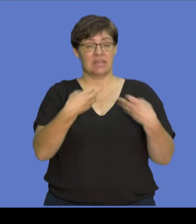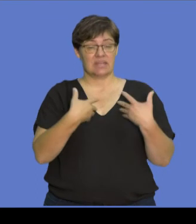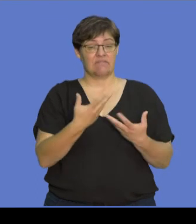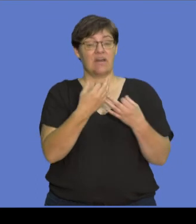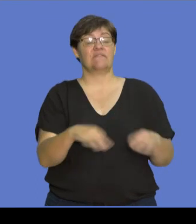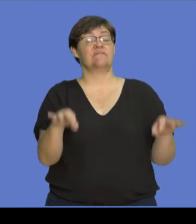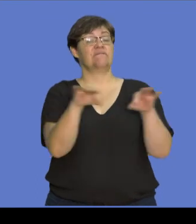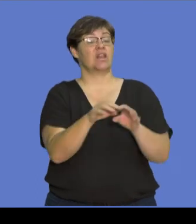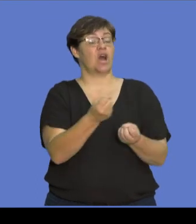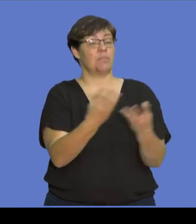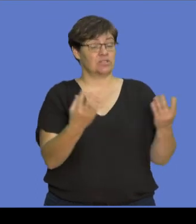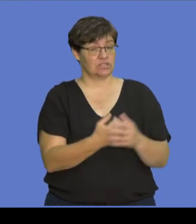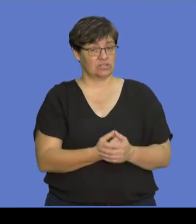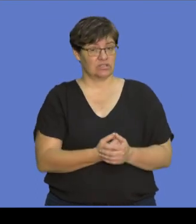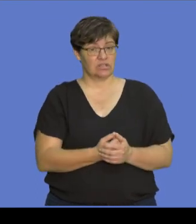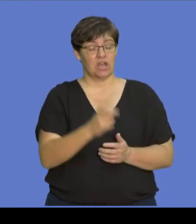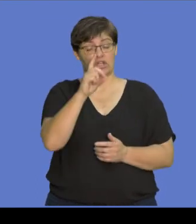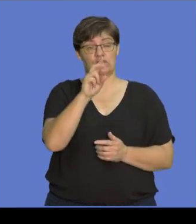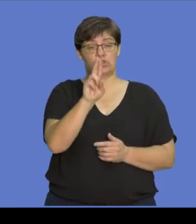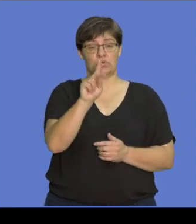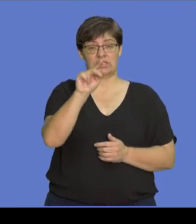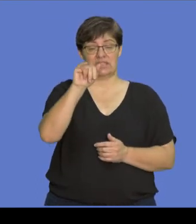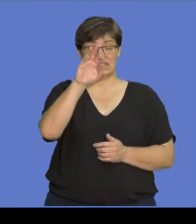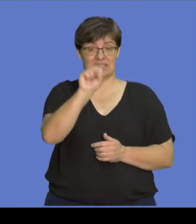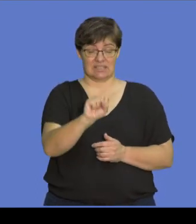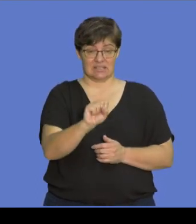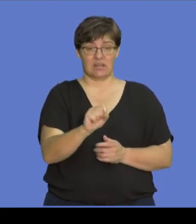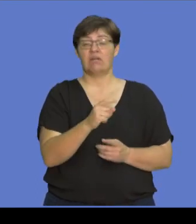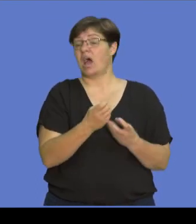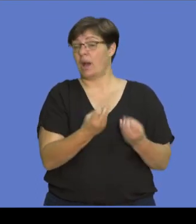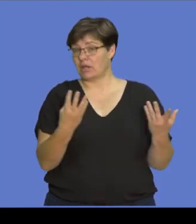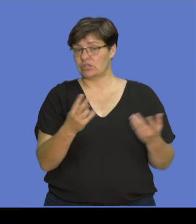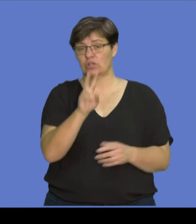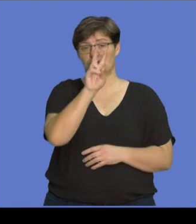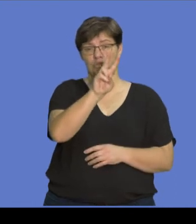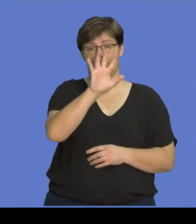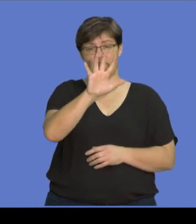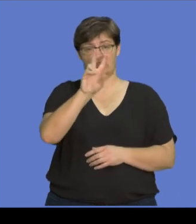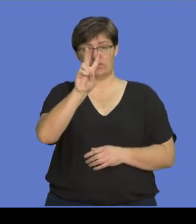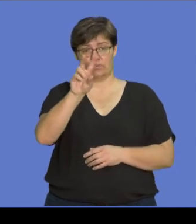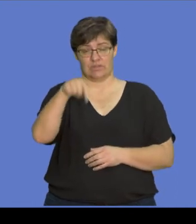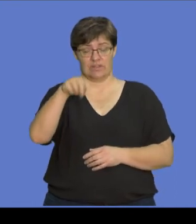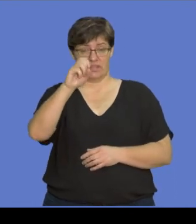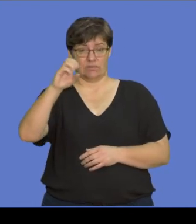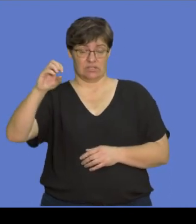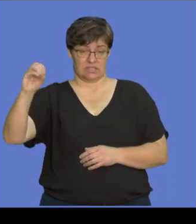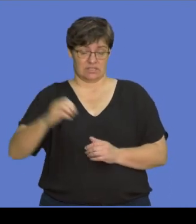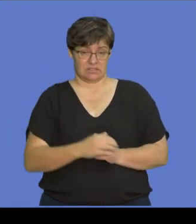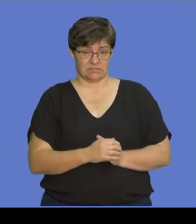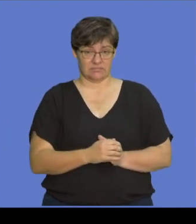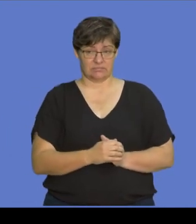give you the value of the duties that were paid, namely 252,000 here. Watch this